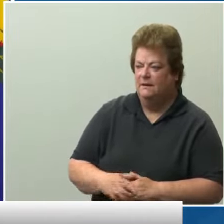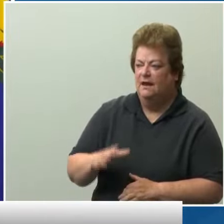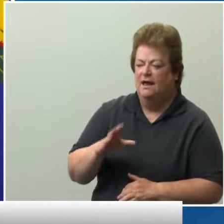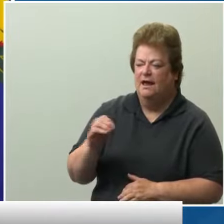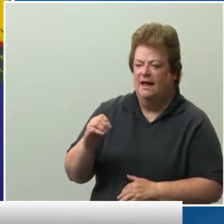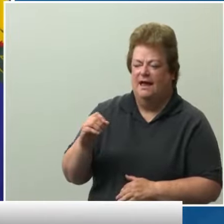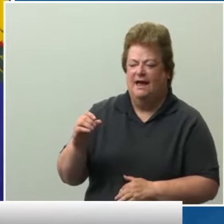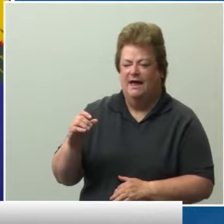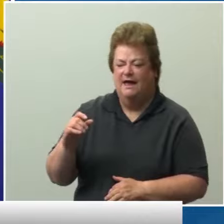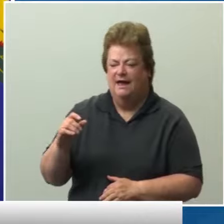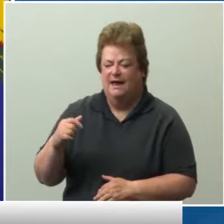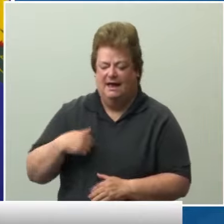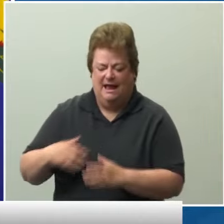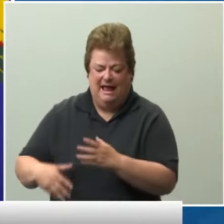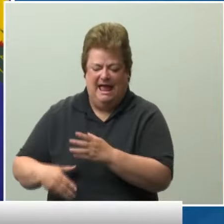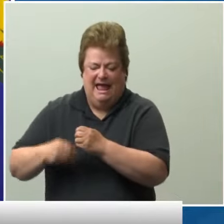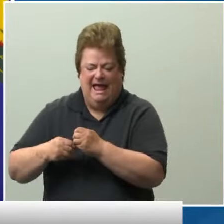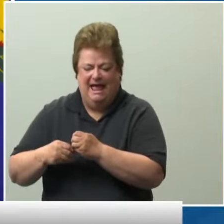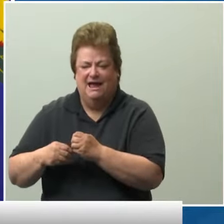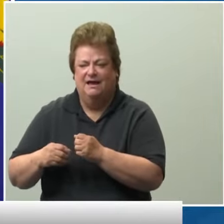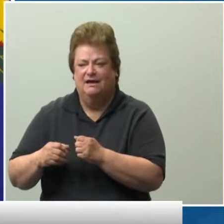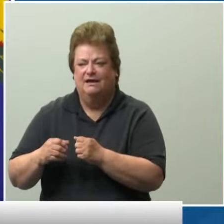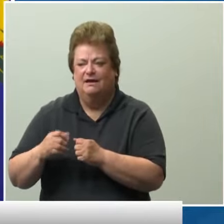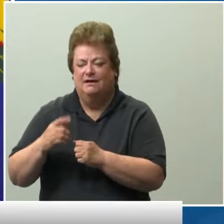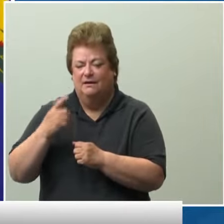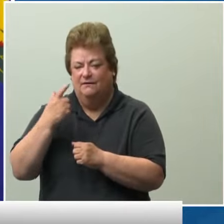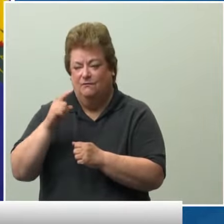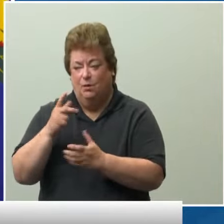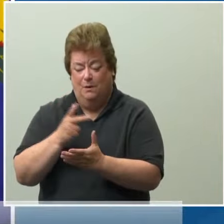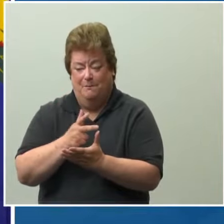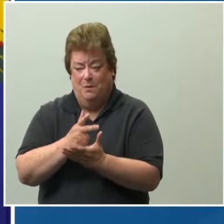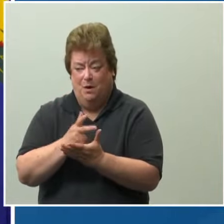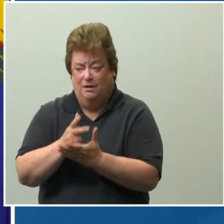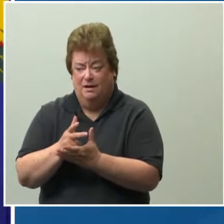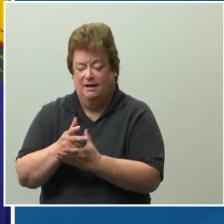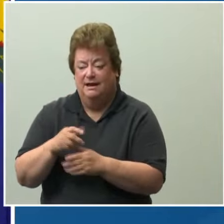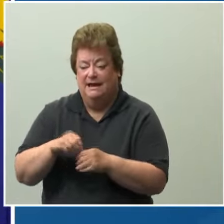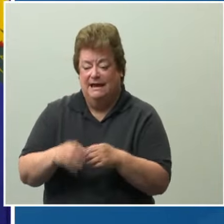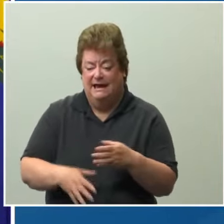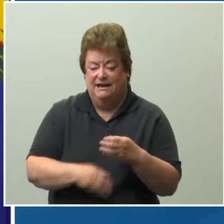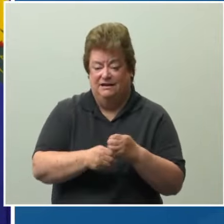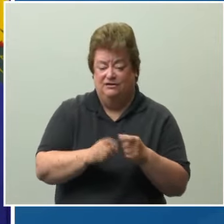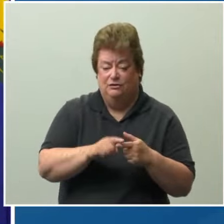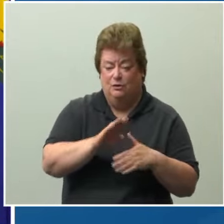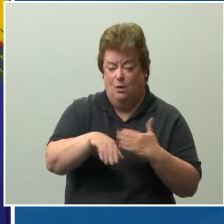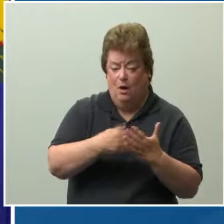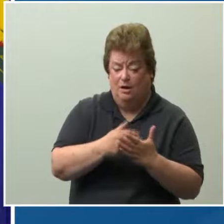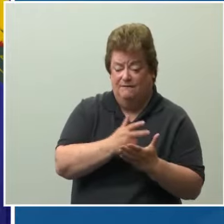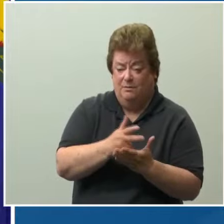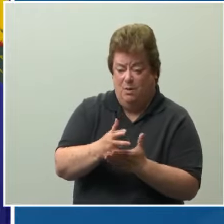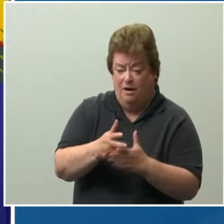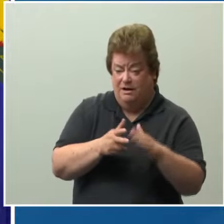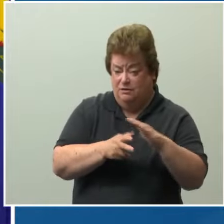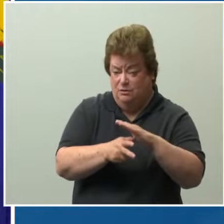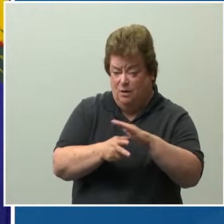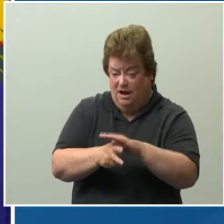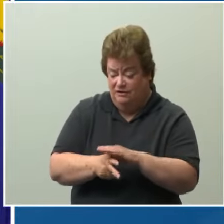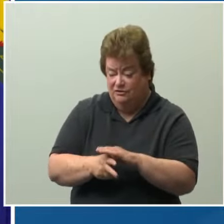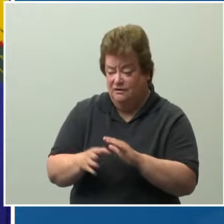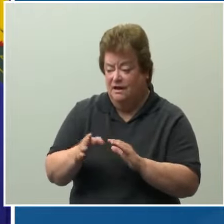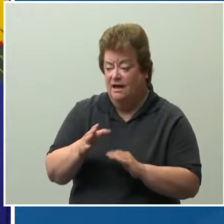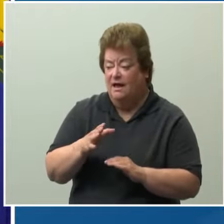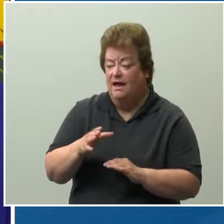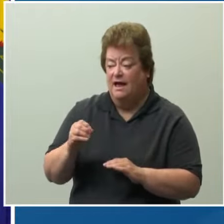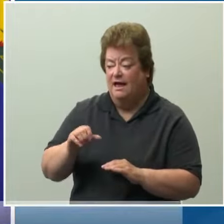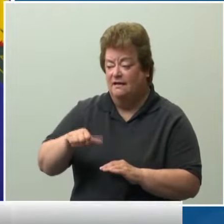And Ken, I would just want to add with regards to the parking, in addition to all of the city parking garages, as well as the locations you can